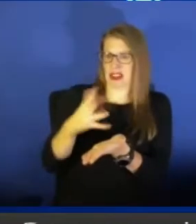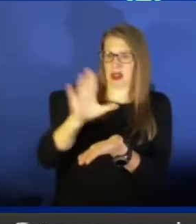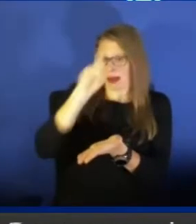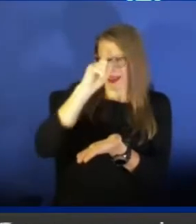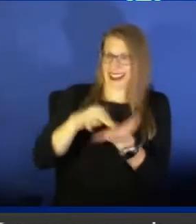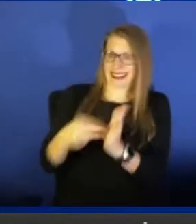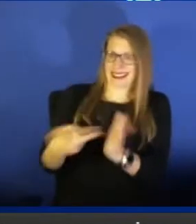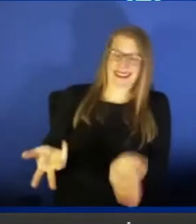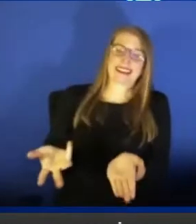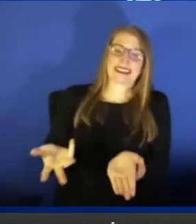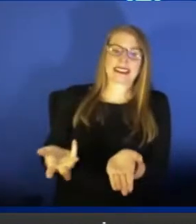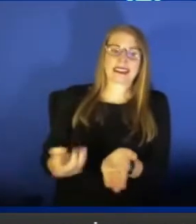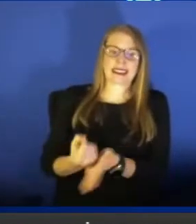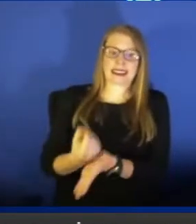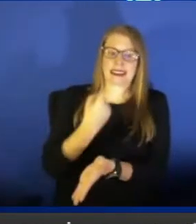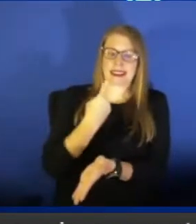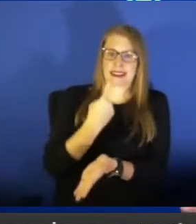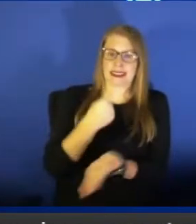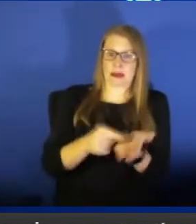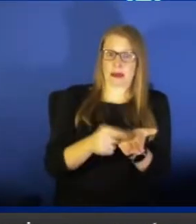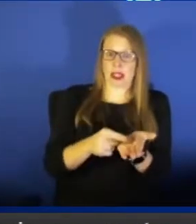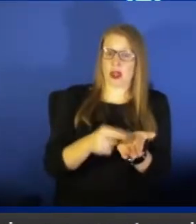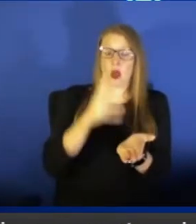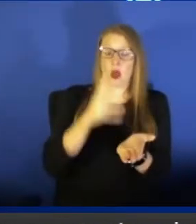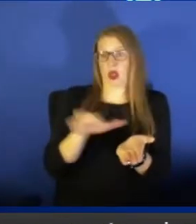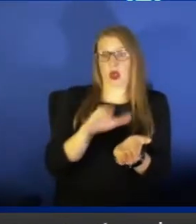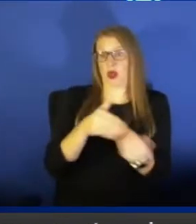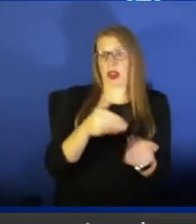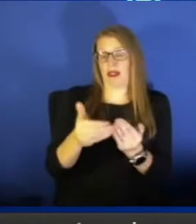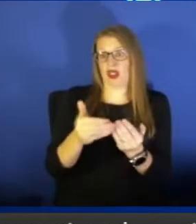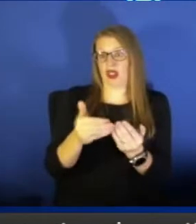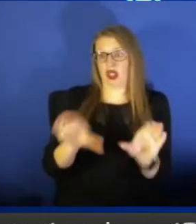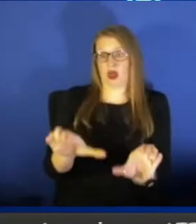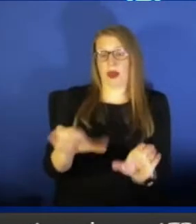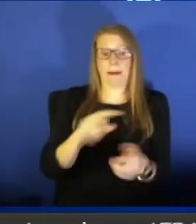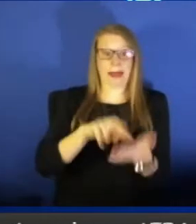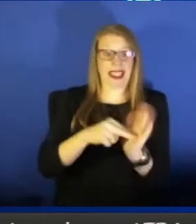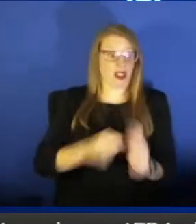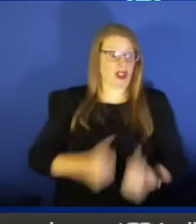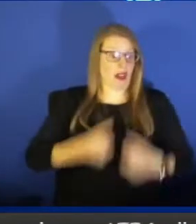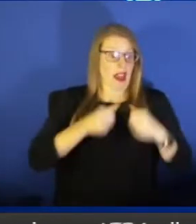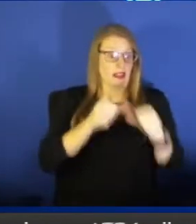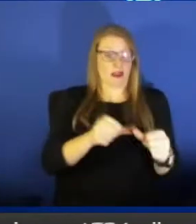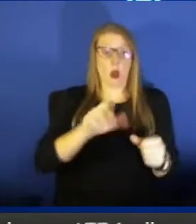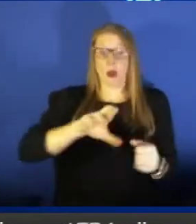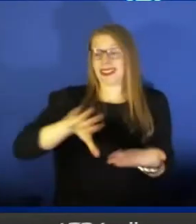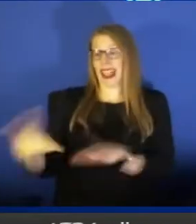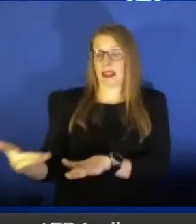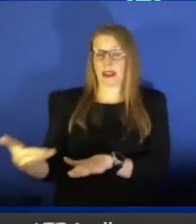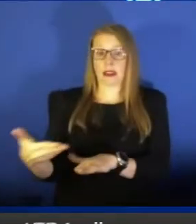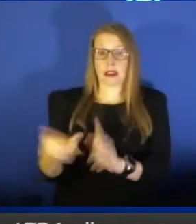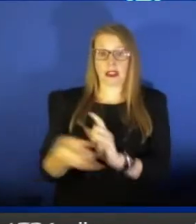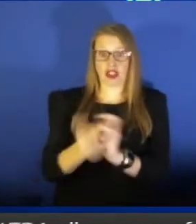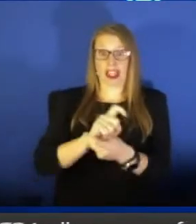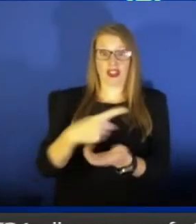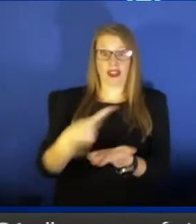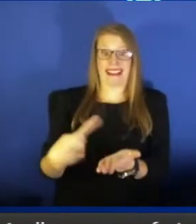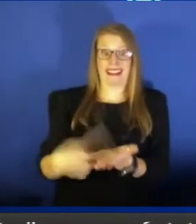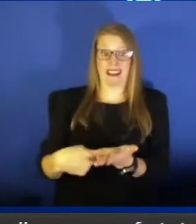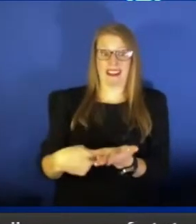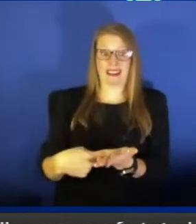substance abuse history, and they'd be like, oh, yeah, sometimes I take Percocets. What are you taking? Oh, Perc 30s. I'm like, that's not a dose